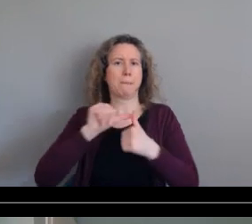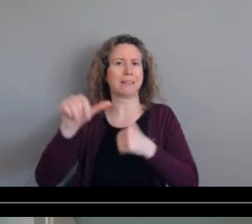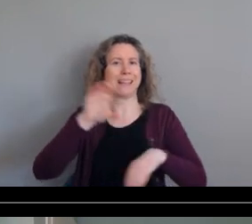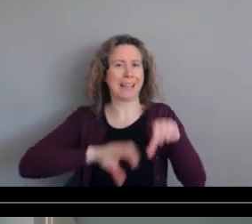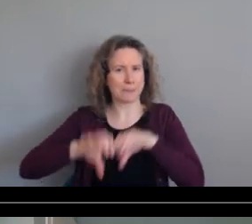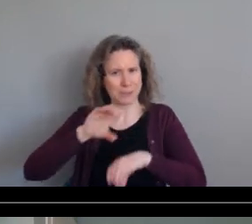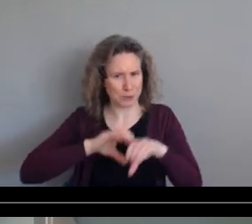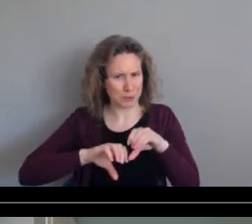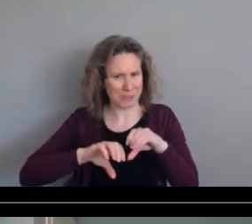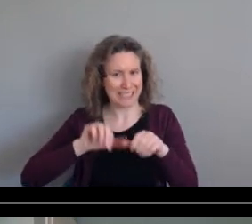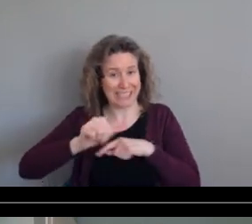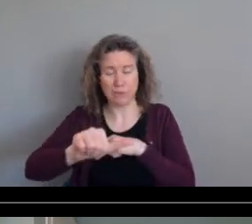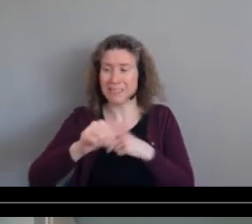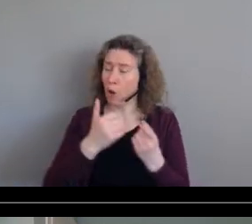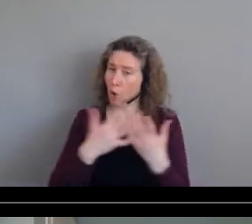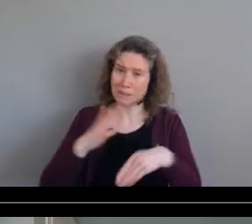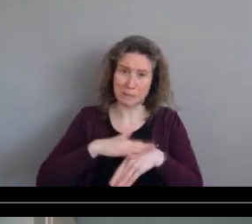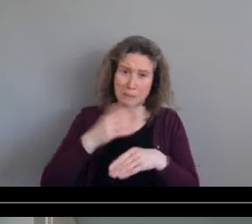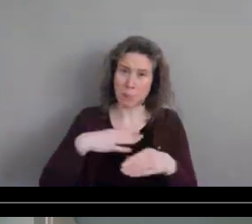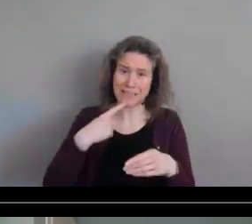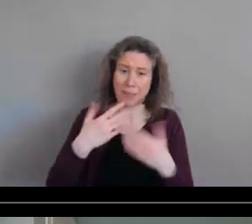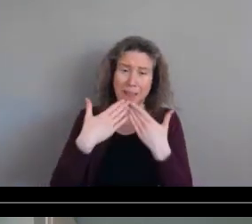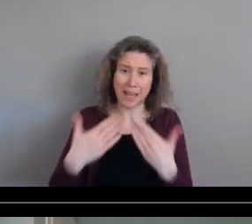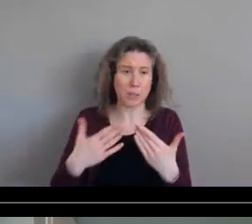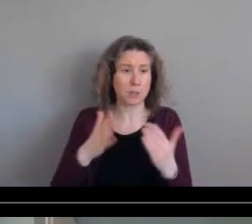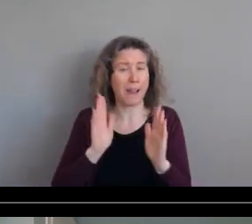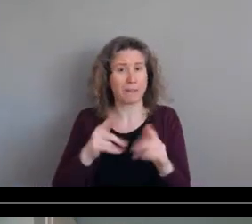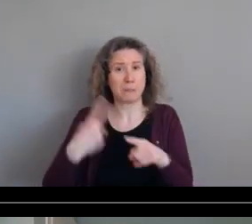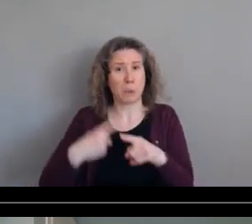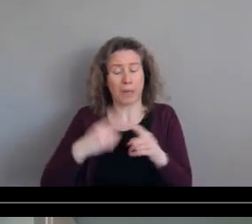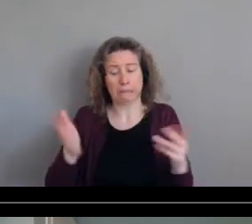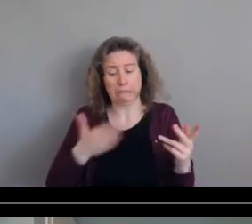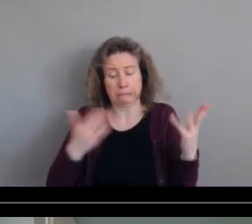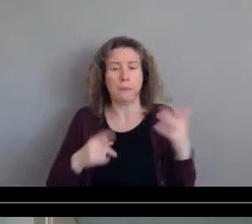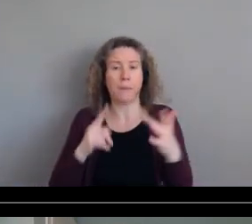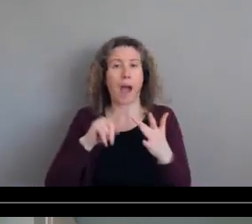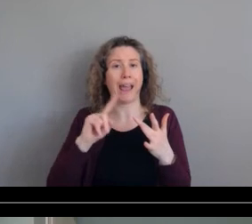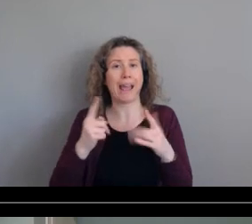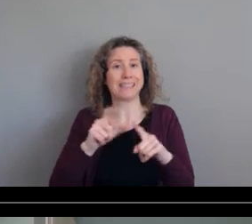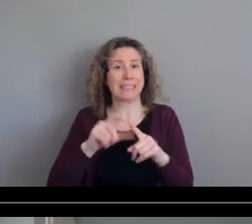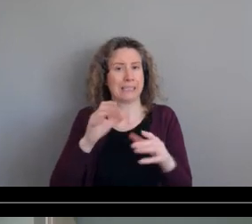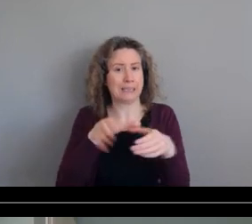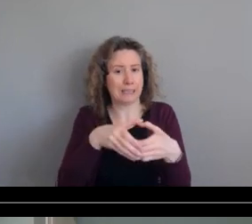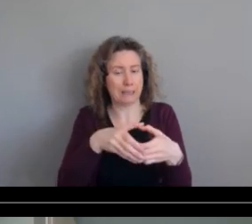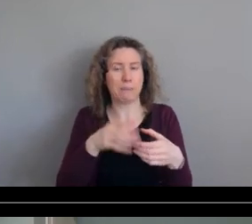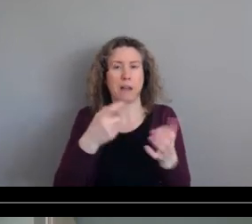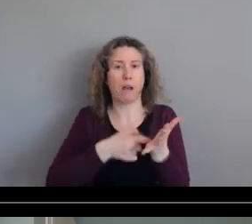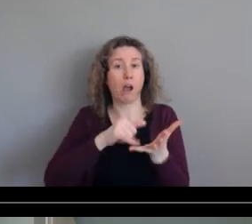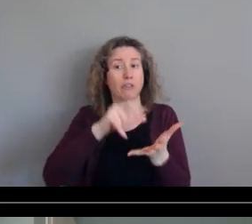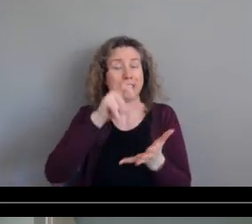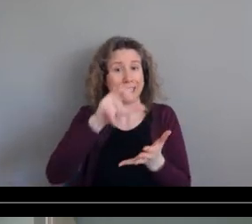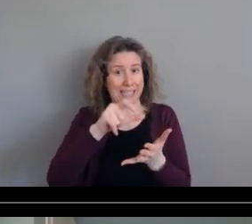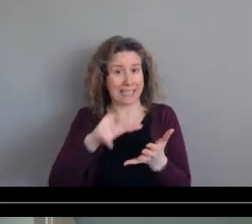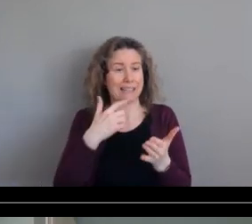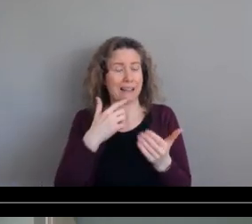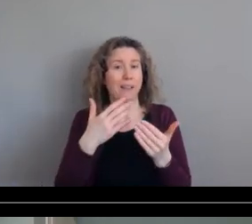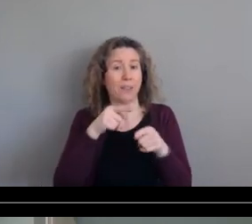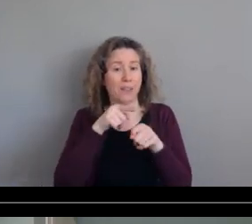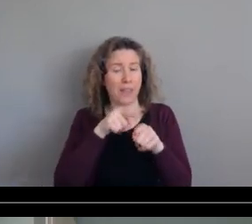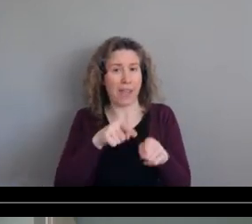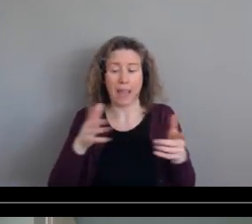me to thank, and I am out of time, so I'm going to be incredibly quick, but the I&D team at the Royal Society of Chemistry encouraged